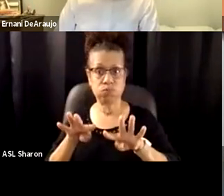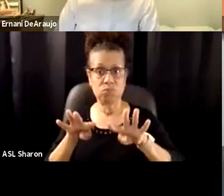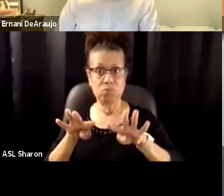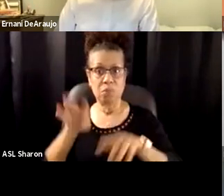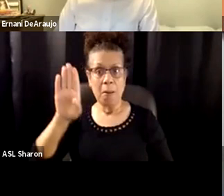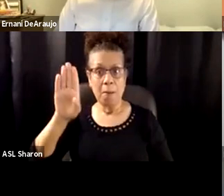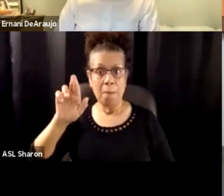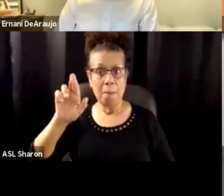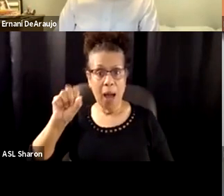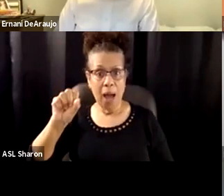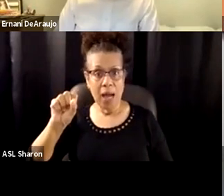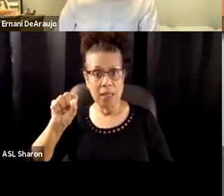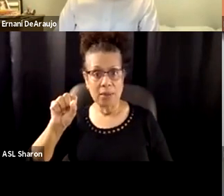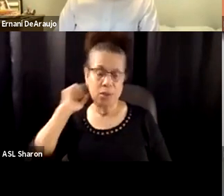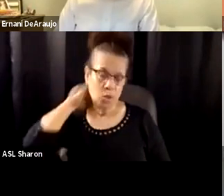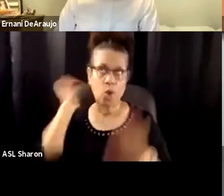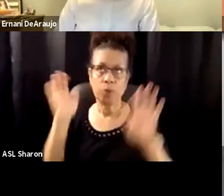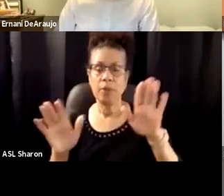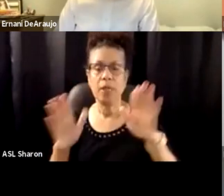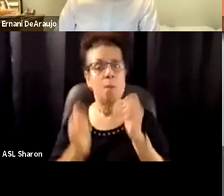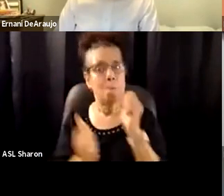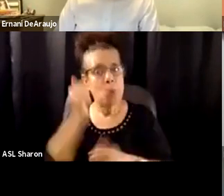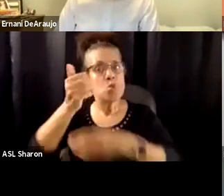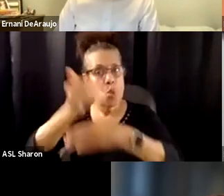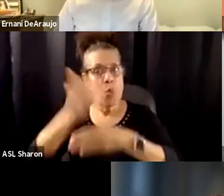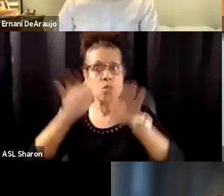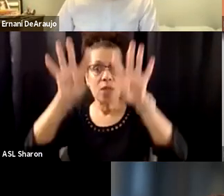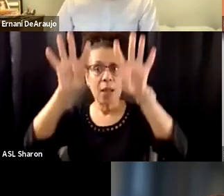the class sorry some are most of the windows